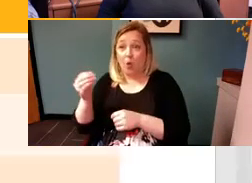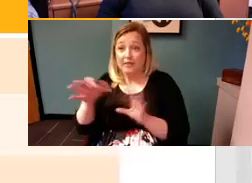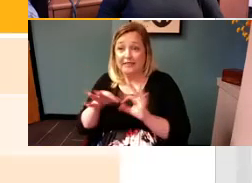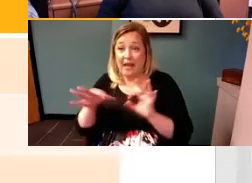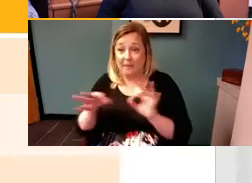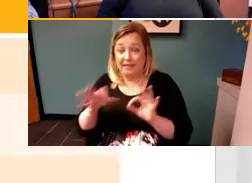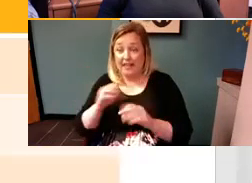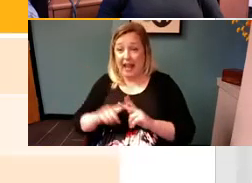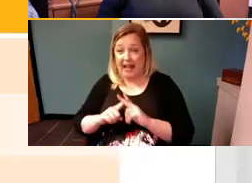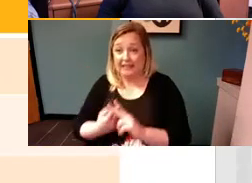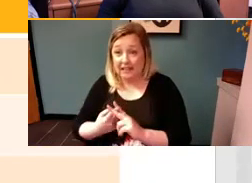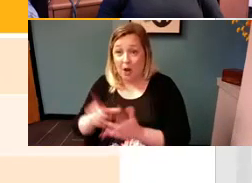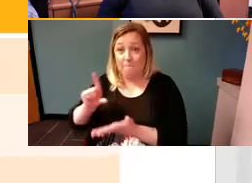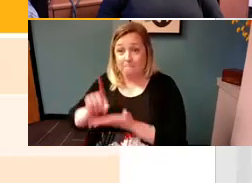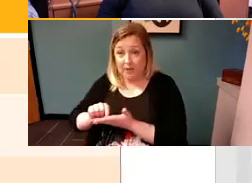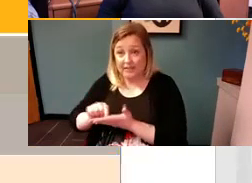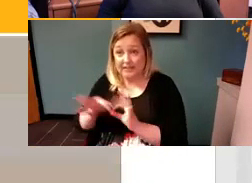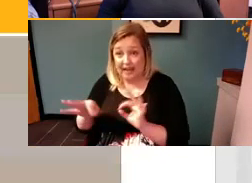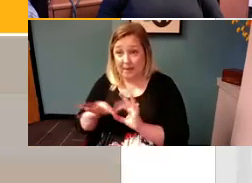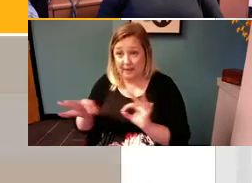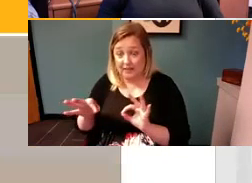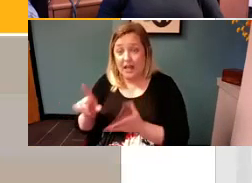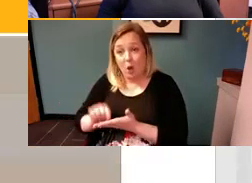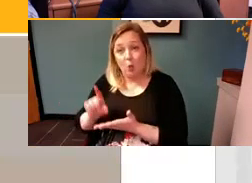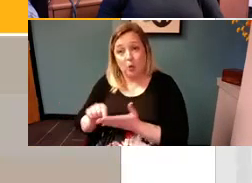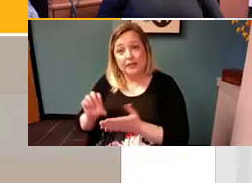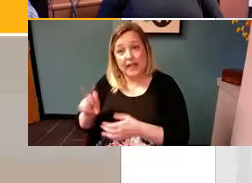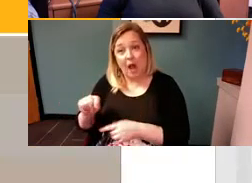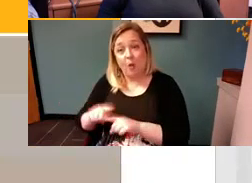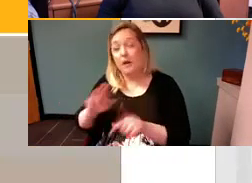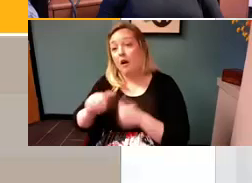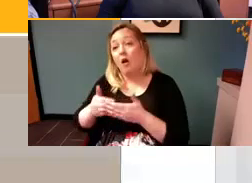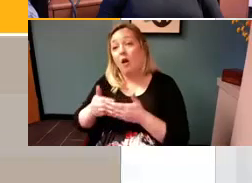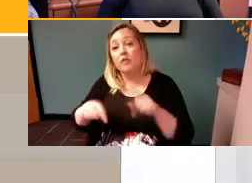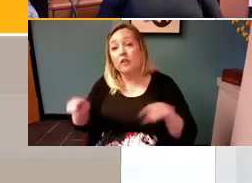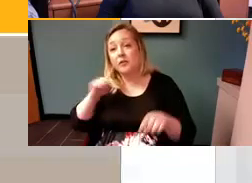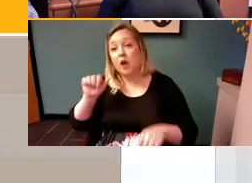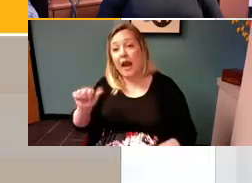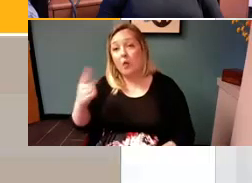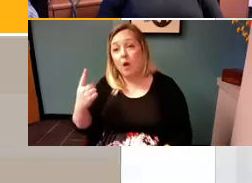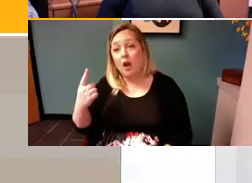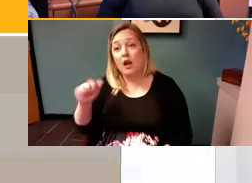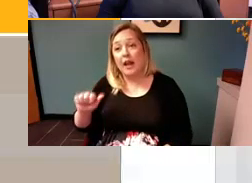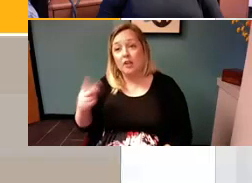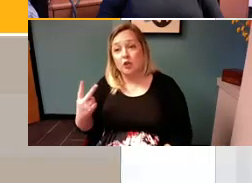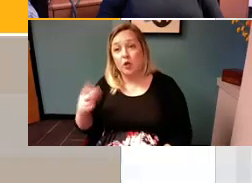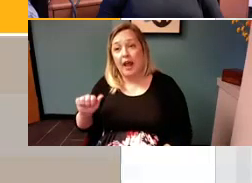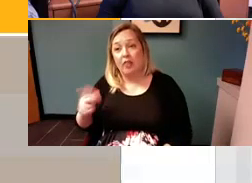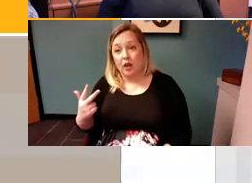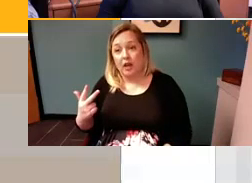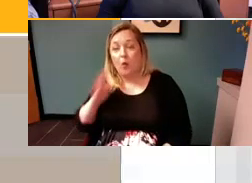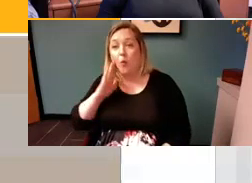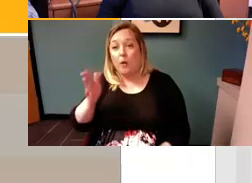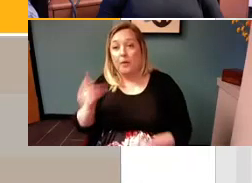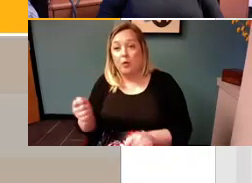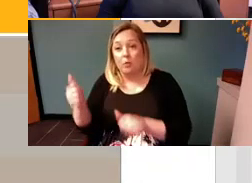print statements. It prints it out, but all of those variables for A1, A2, and A3 are removed from the stack. And then we return to